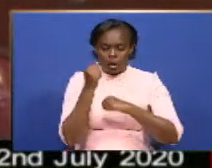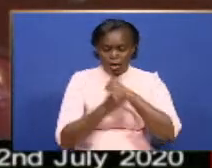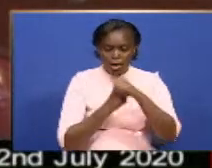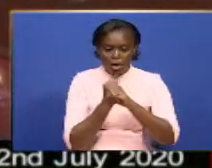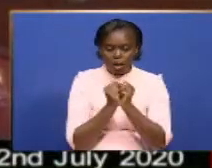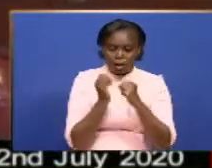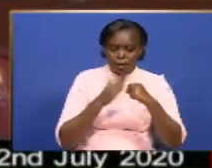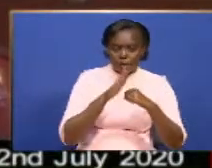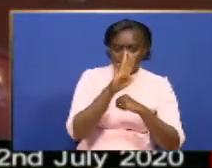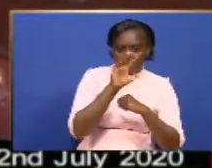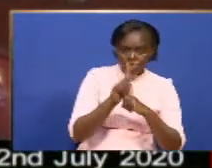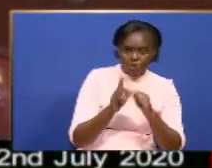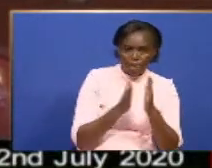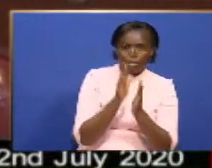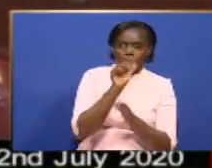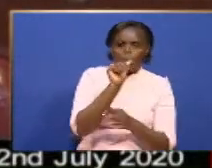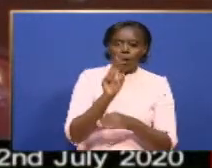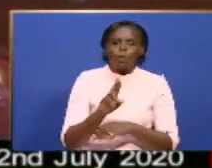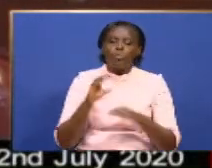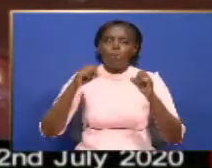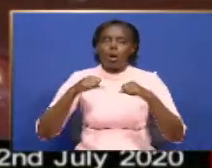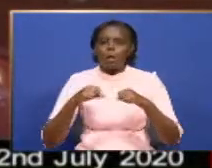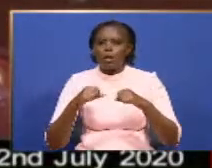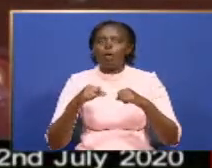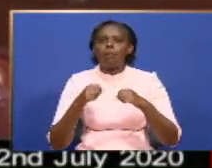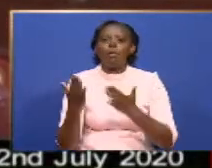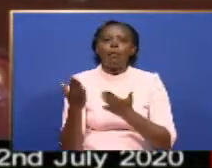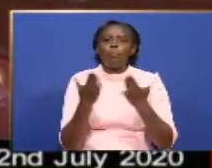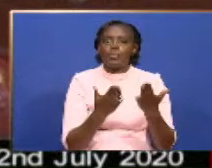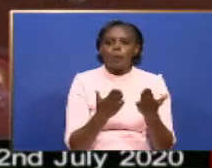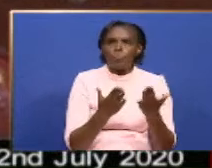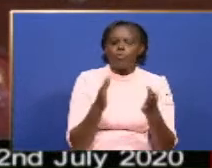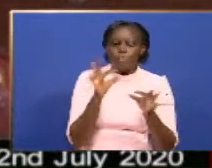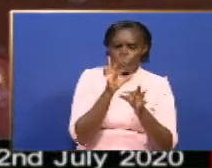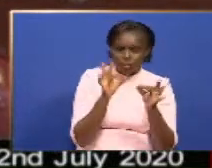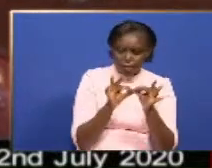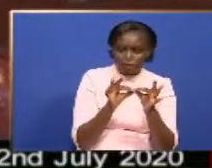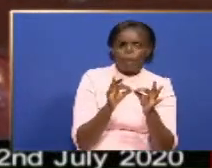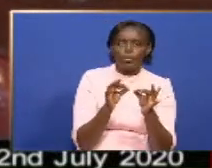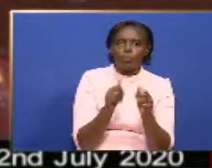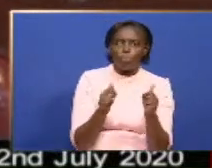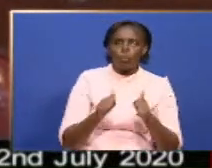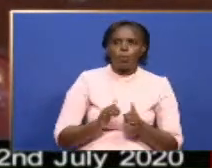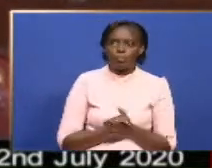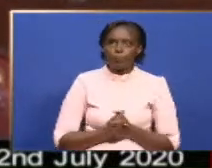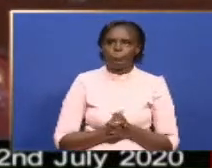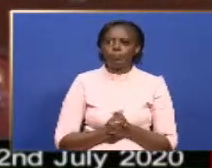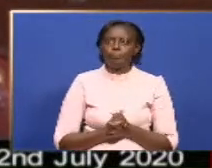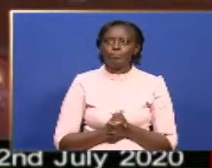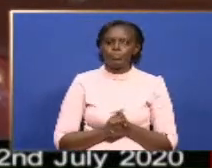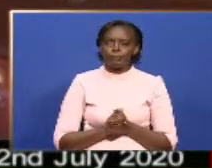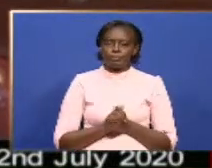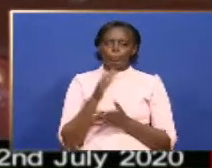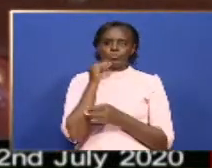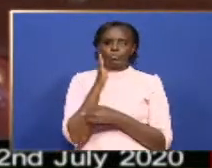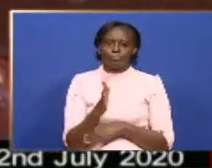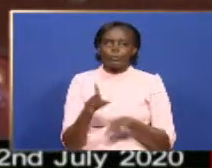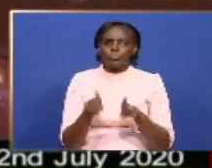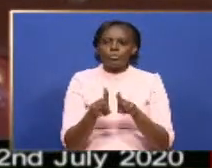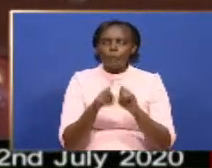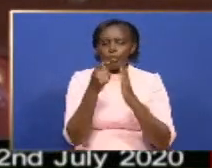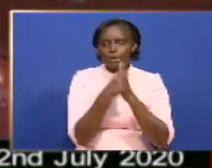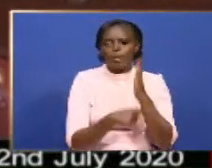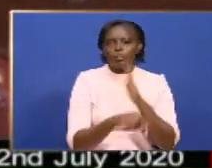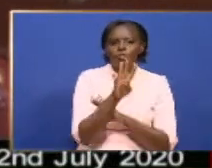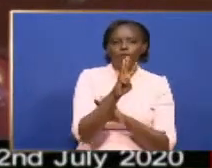the AU Convention, so we need to actually provide specifically. And Madam Speaker, also Article